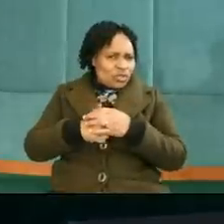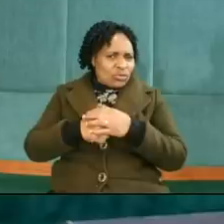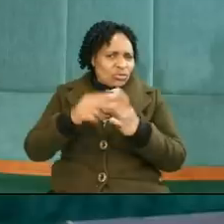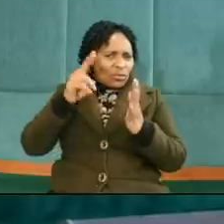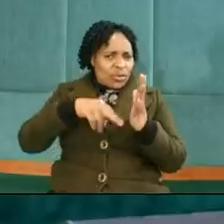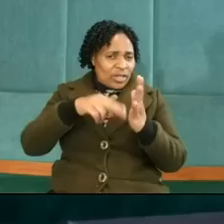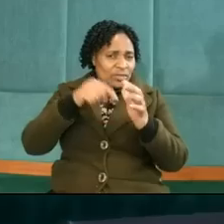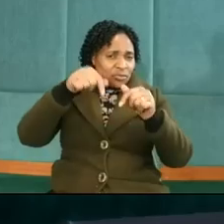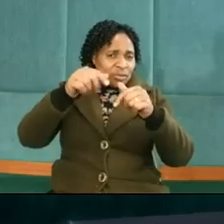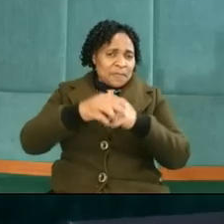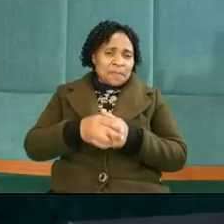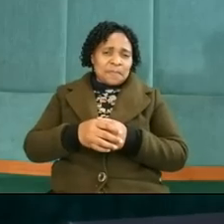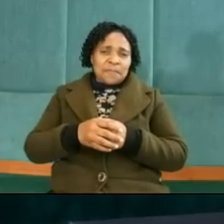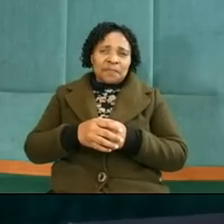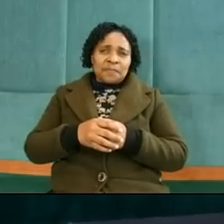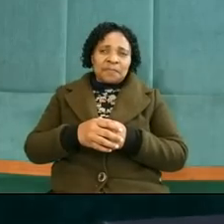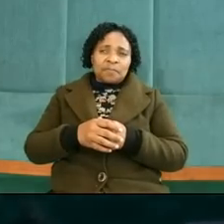ago?